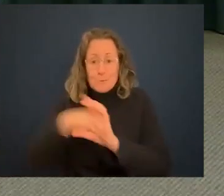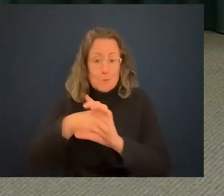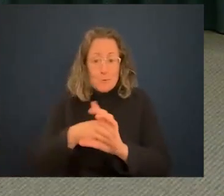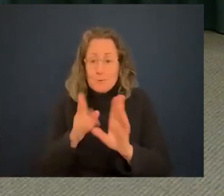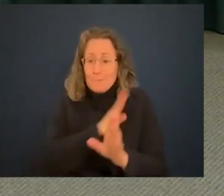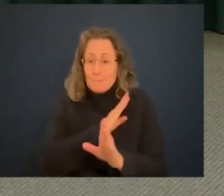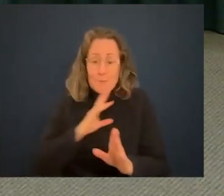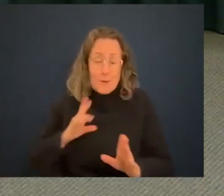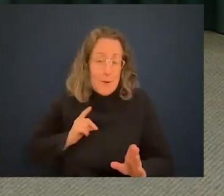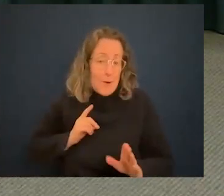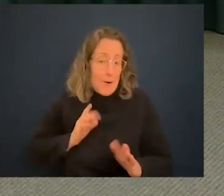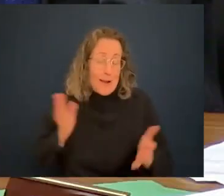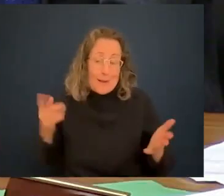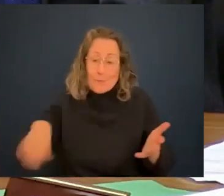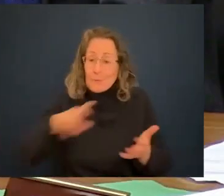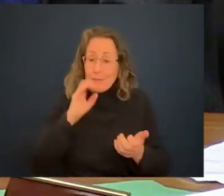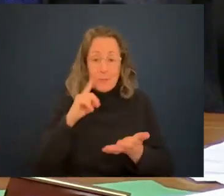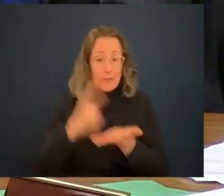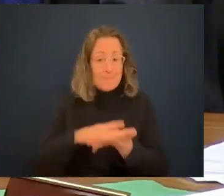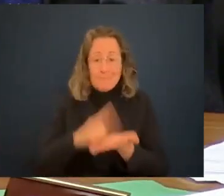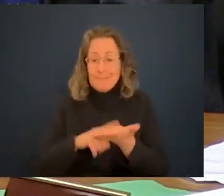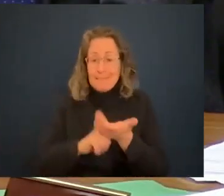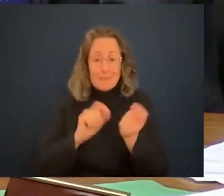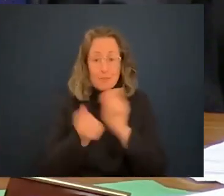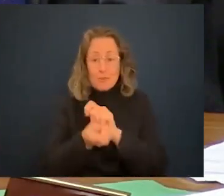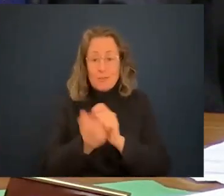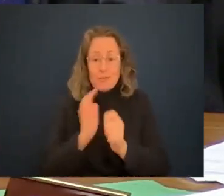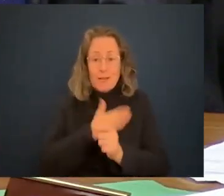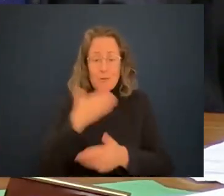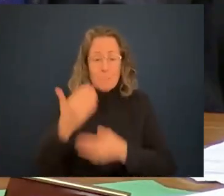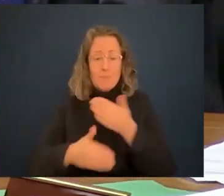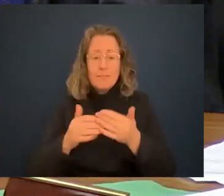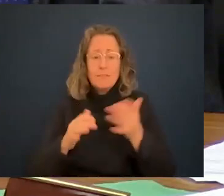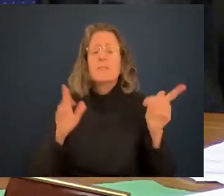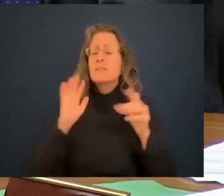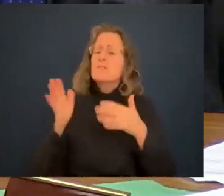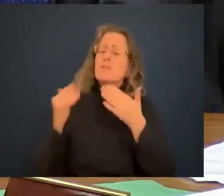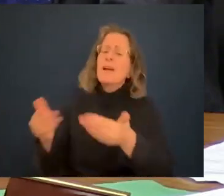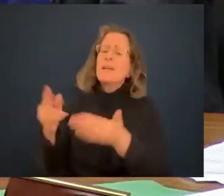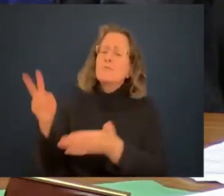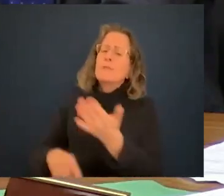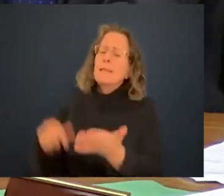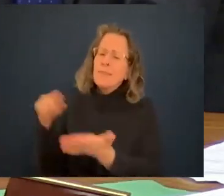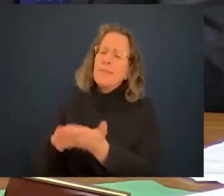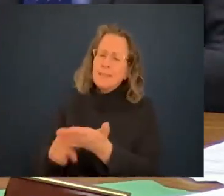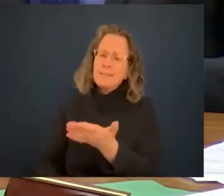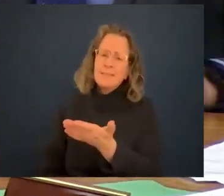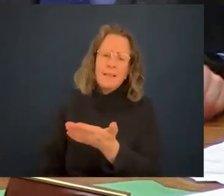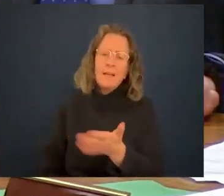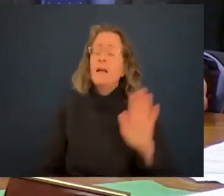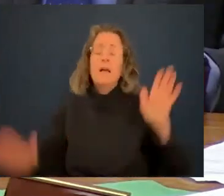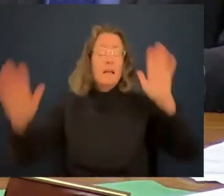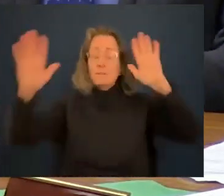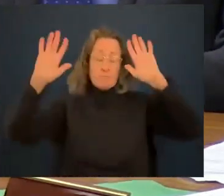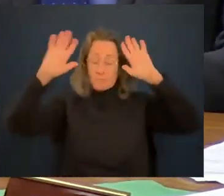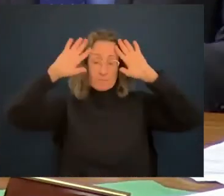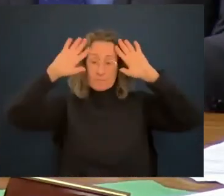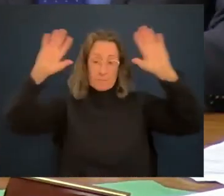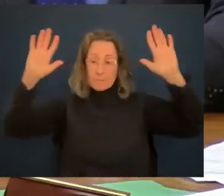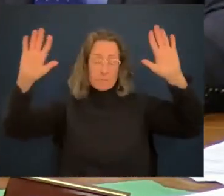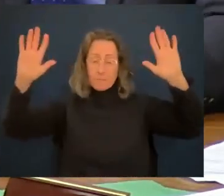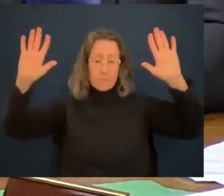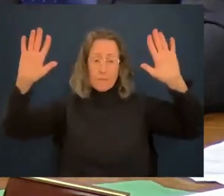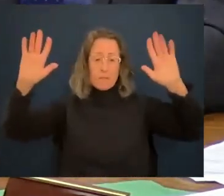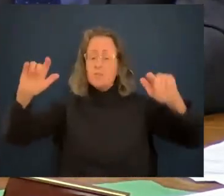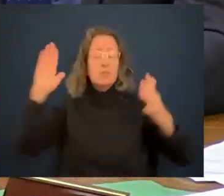uh doing it differently moving forward right why didn't you read this while you're waiting I I really I actually really need everyone